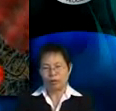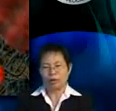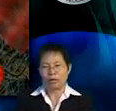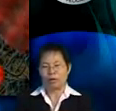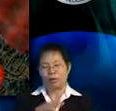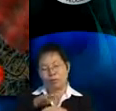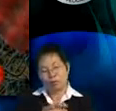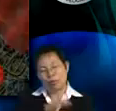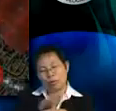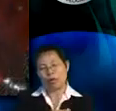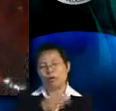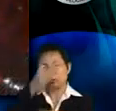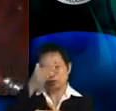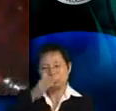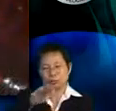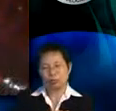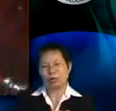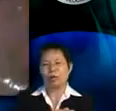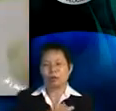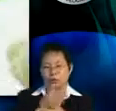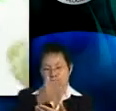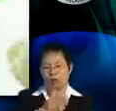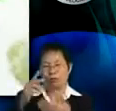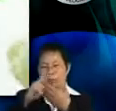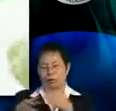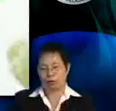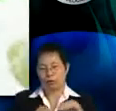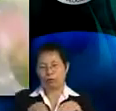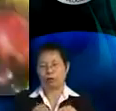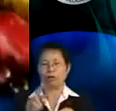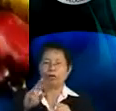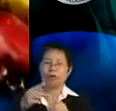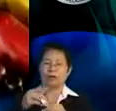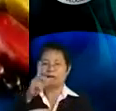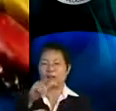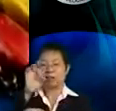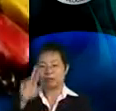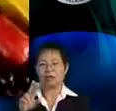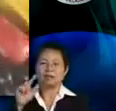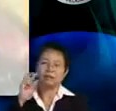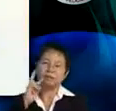clotting. Sources: liver, vegetables, fruits.